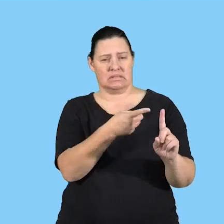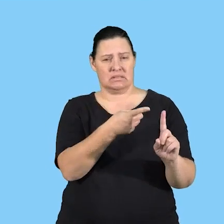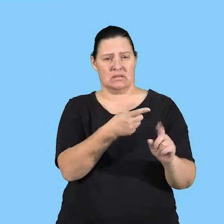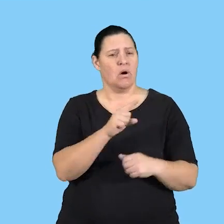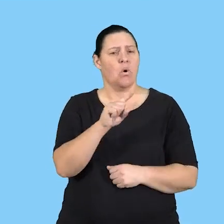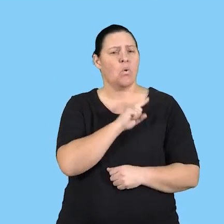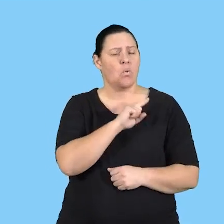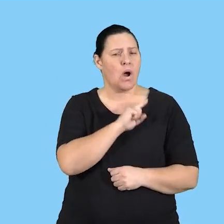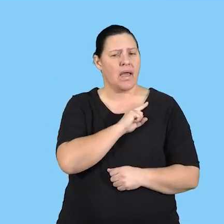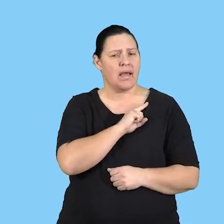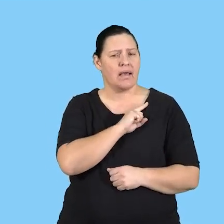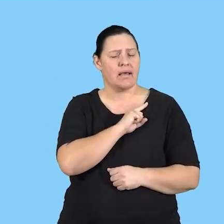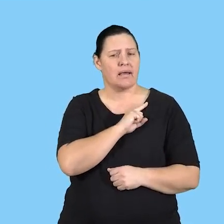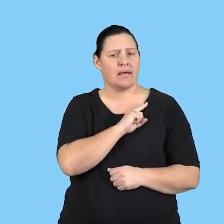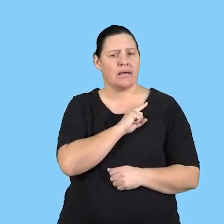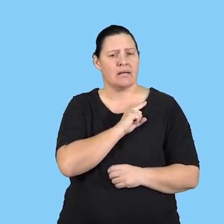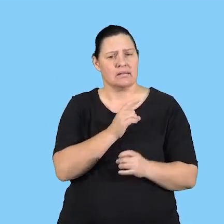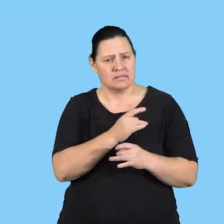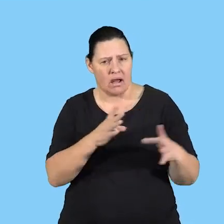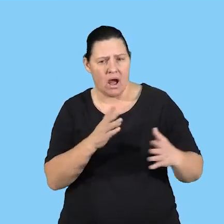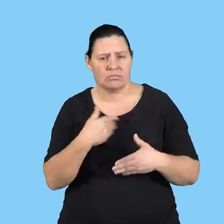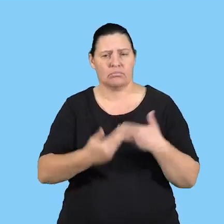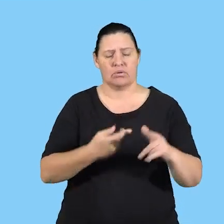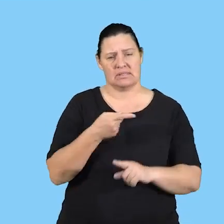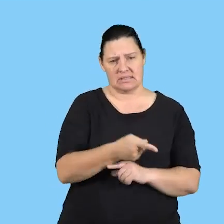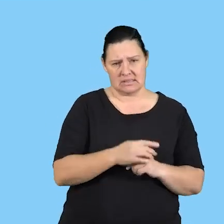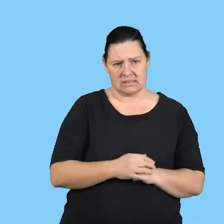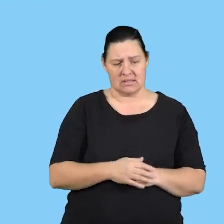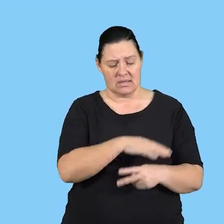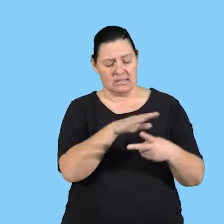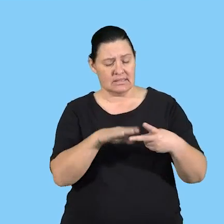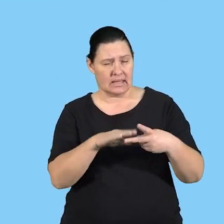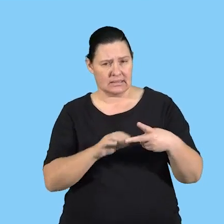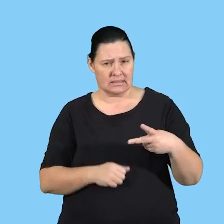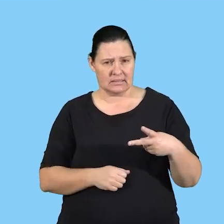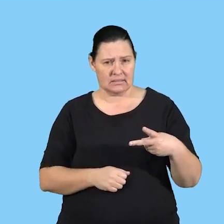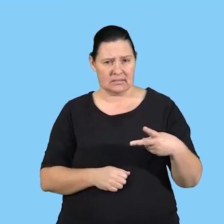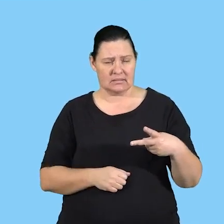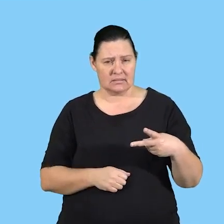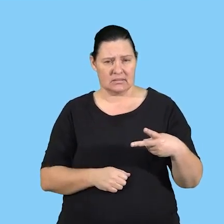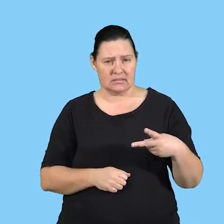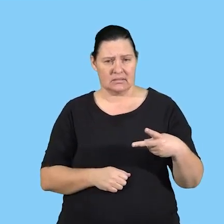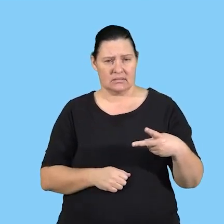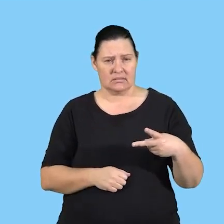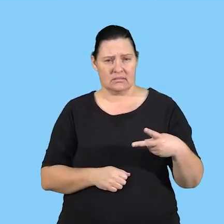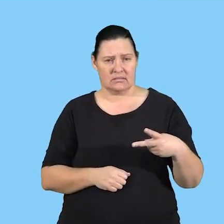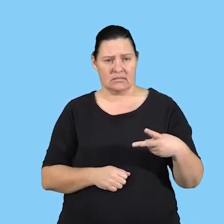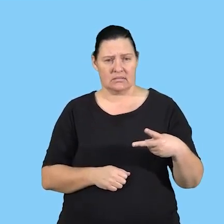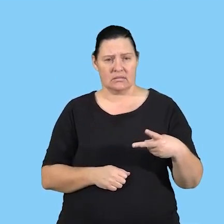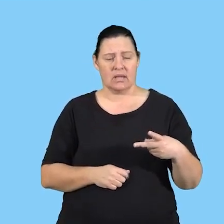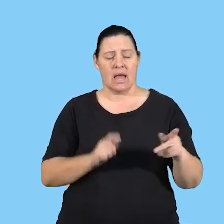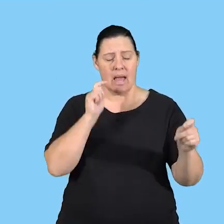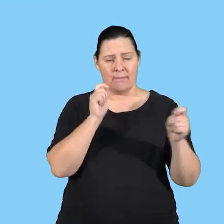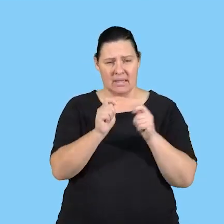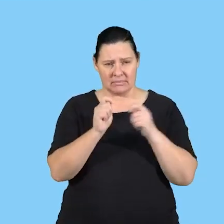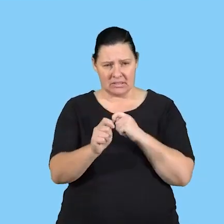purpose why we embarked on this process. Secondly, we will look at